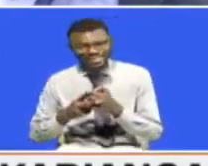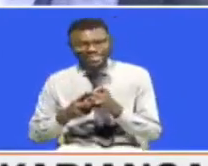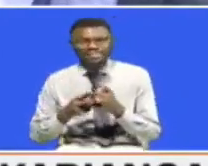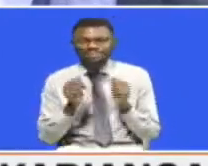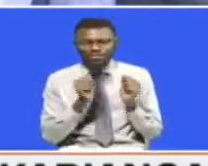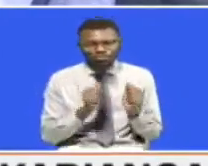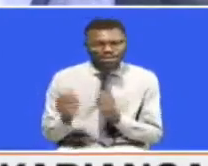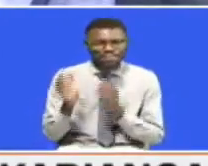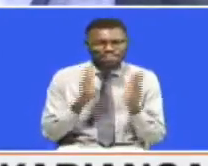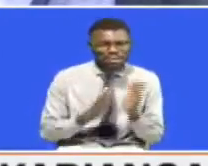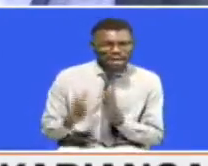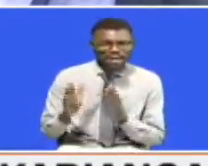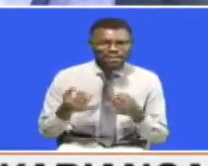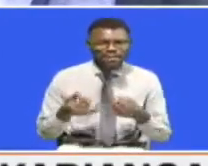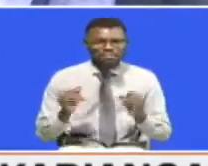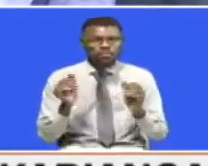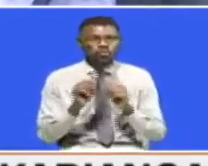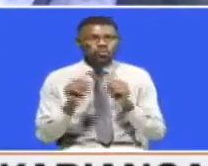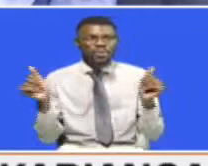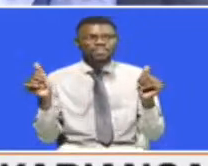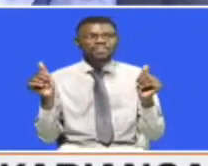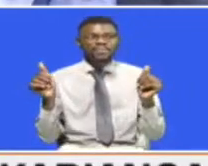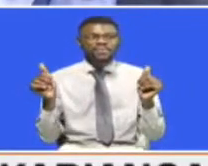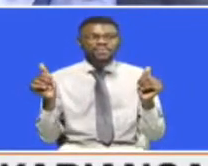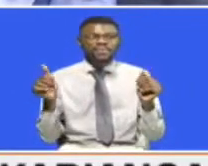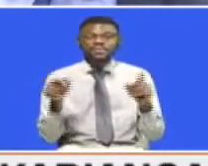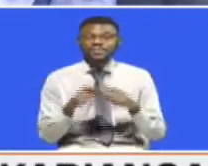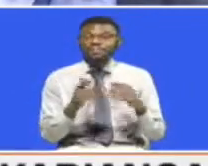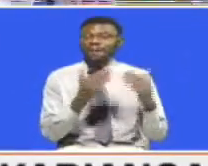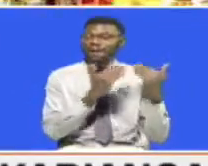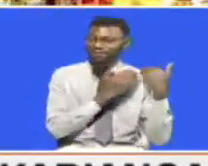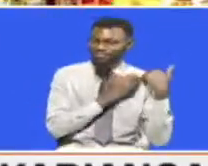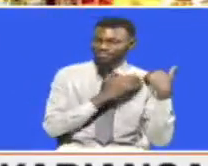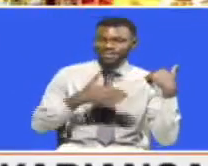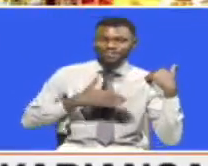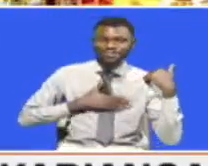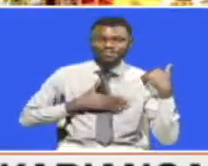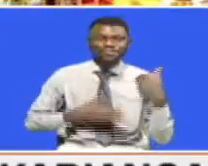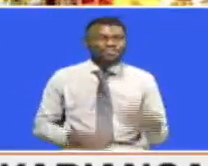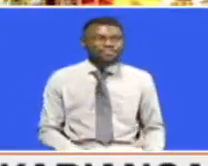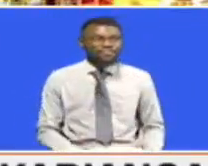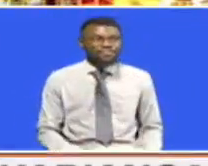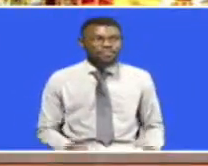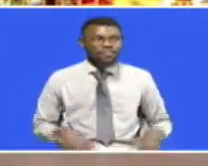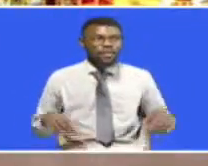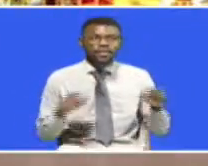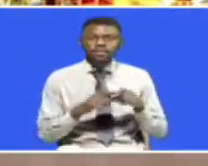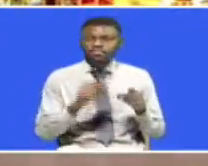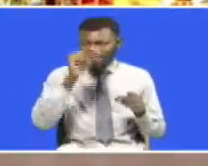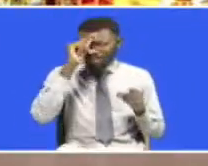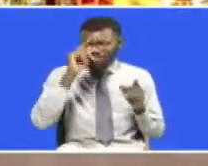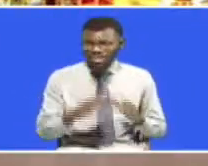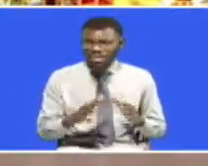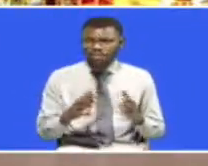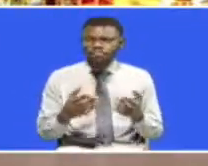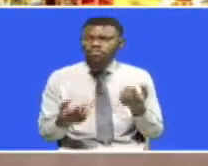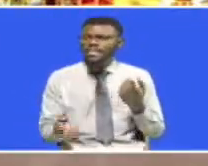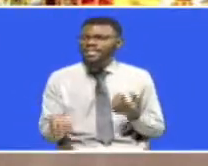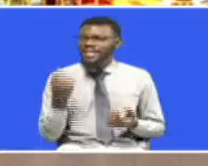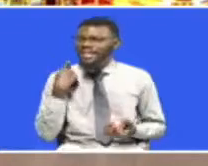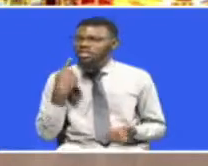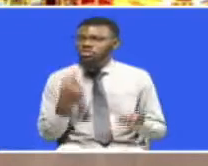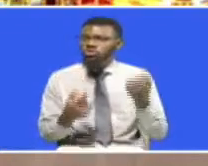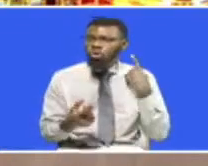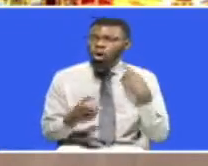letter in those three areas of our core mandate. Kwa bado maeneo hayo ni kwamba gavana wa kaunti ya Kericho Daktari